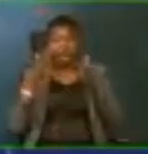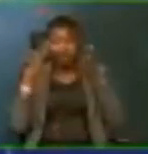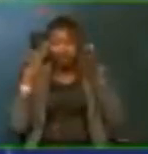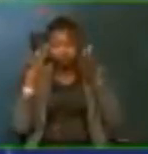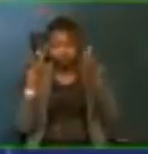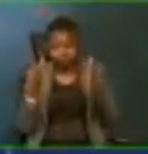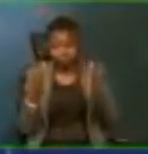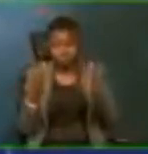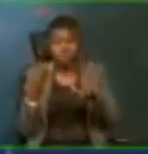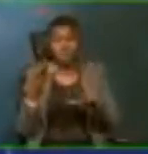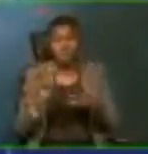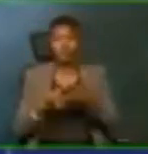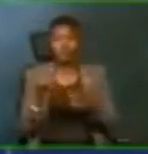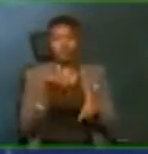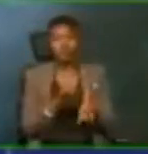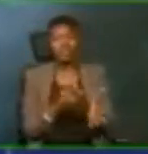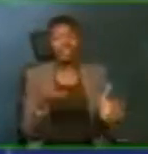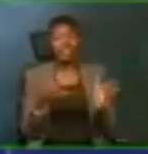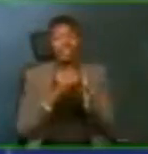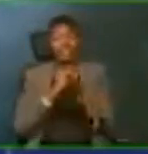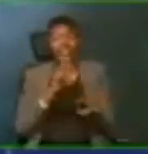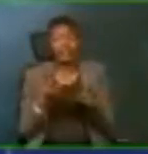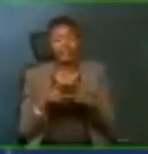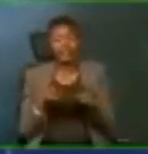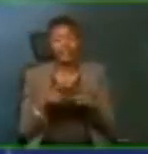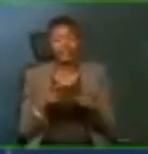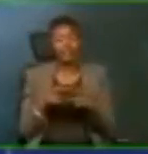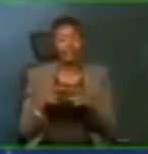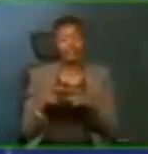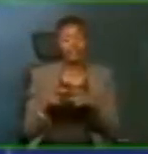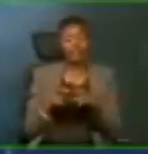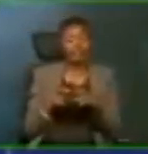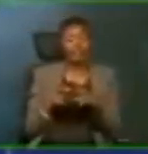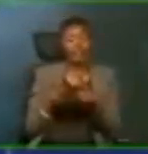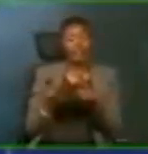that, it's very likely that we will